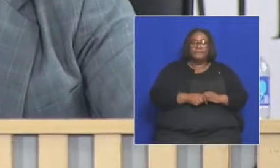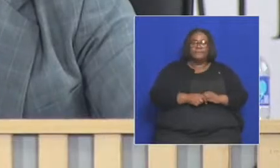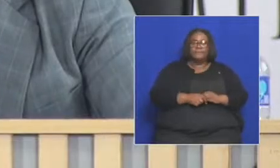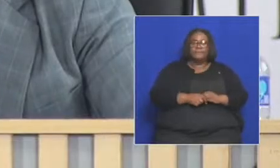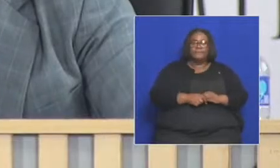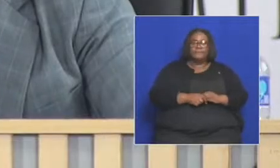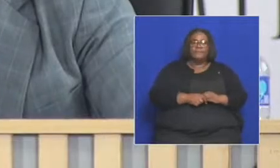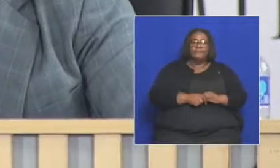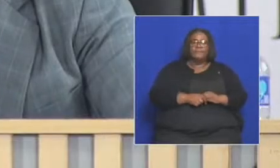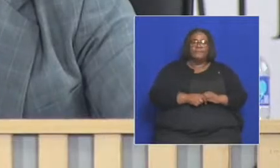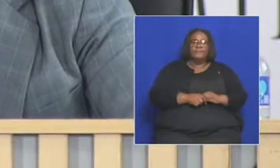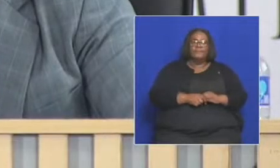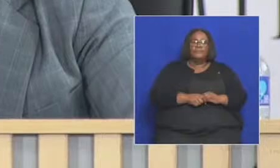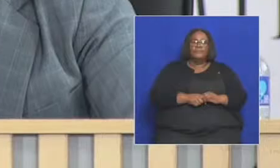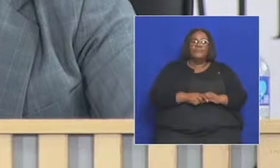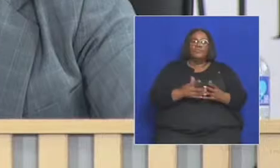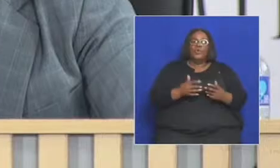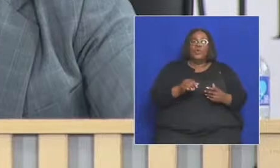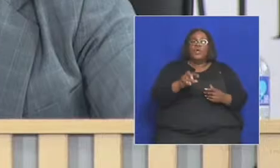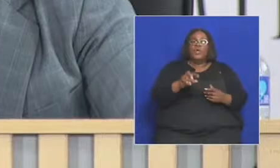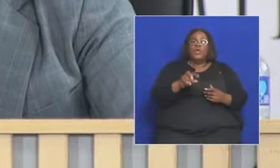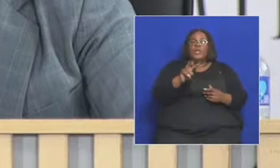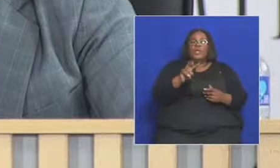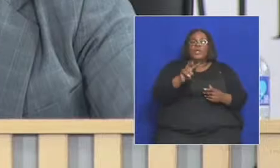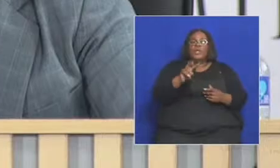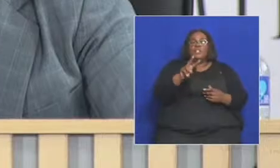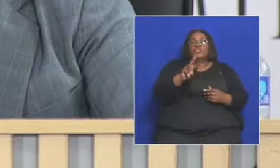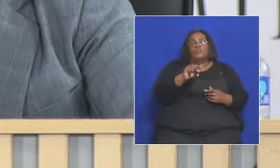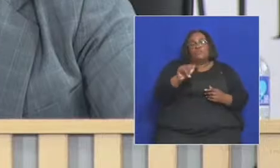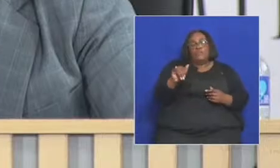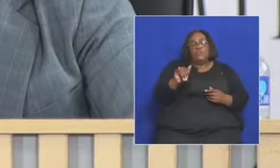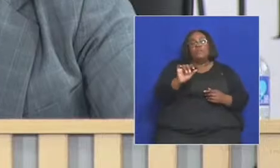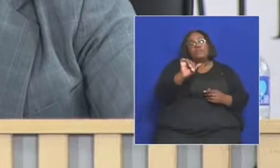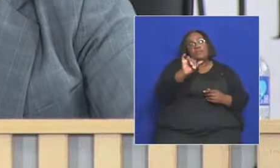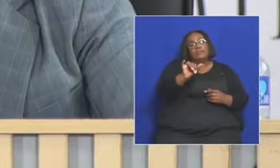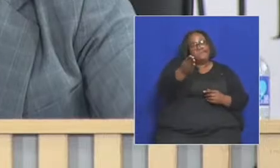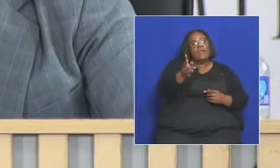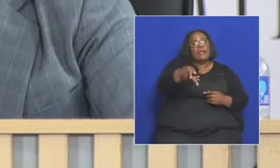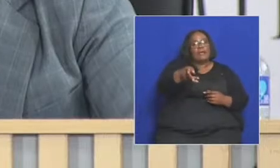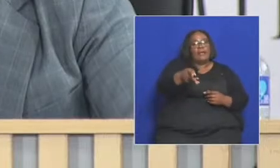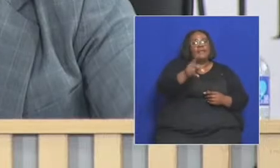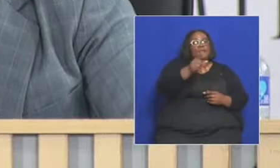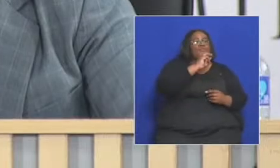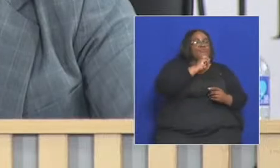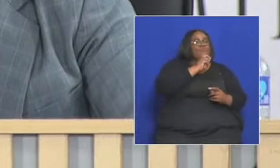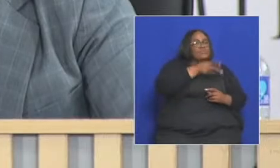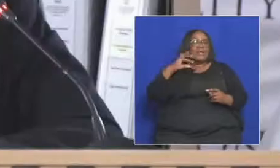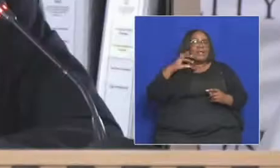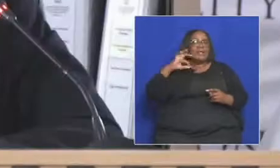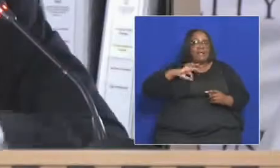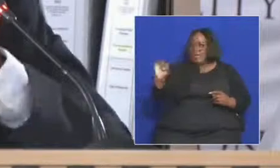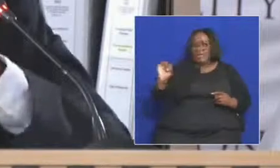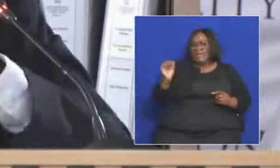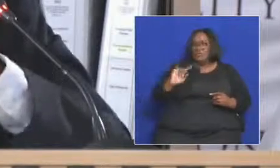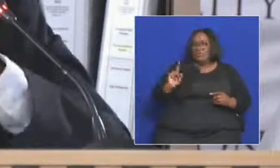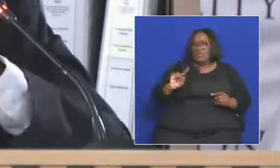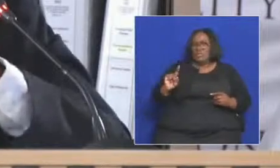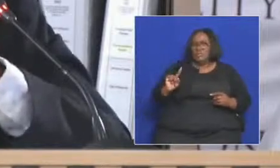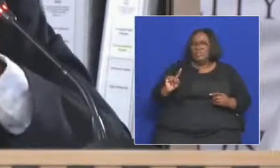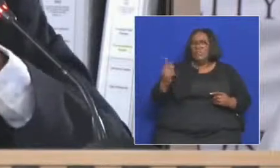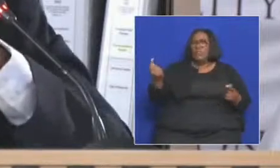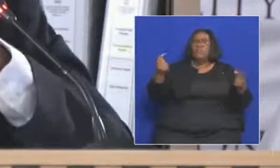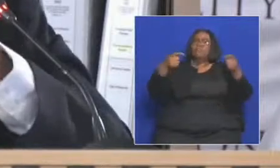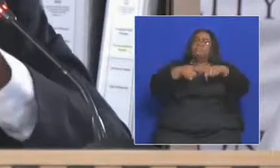again, and you get to use it. So that's why I say the benefit loan to